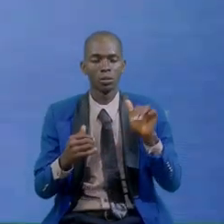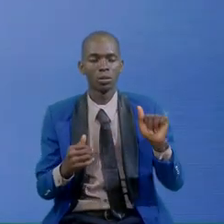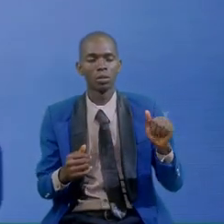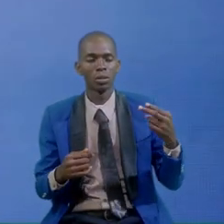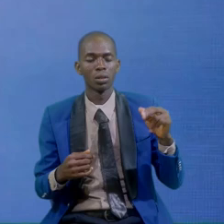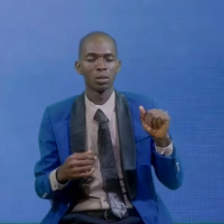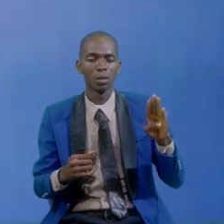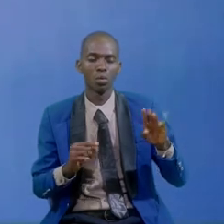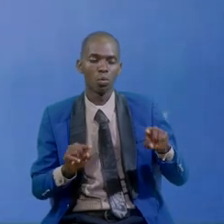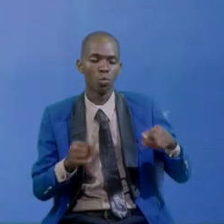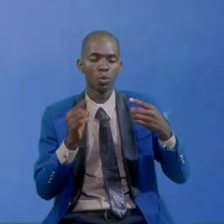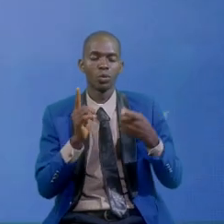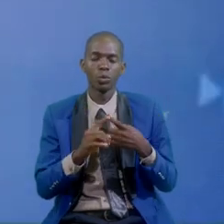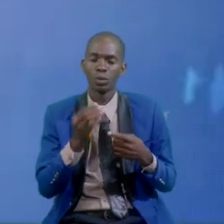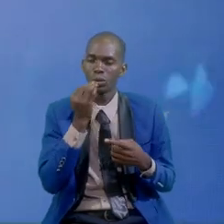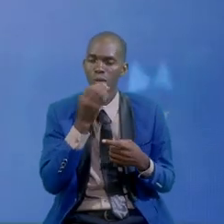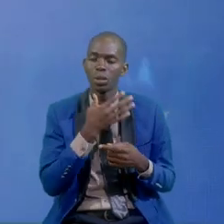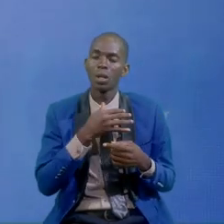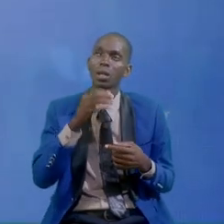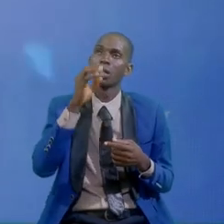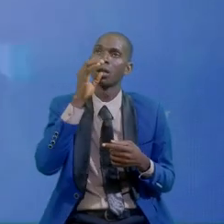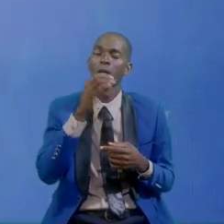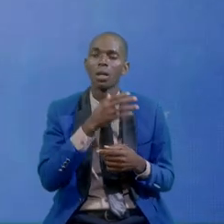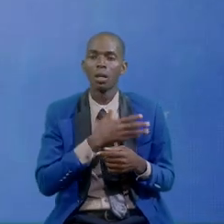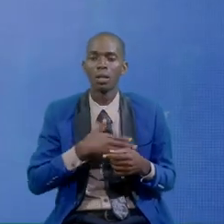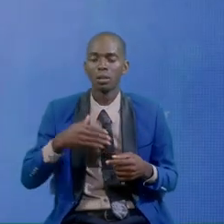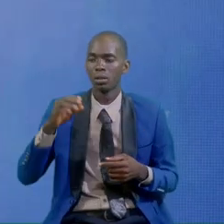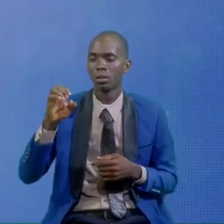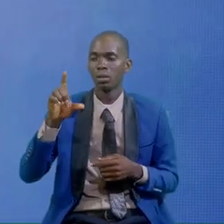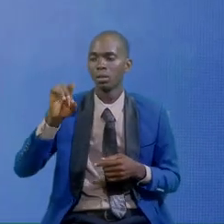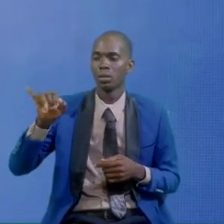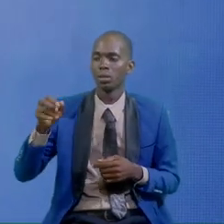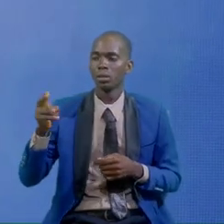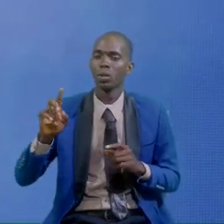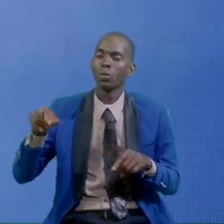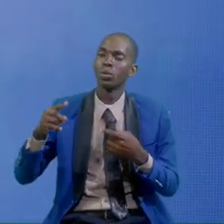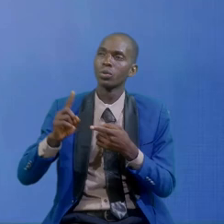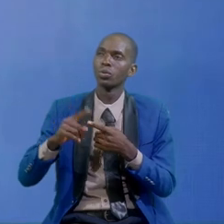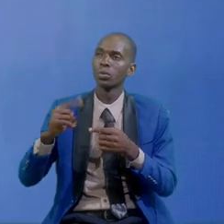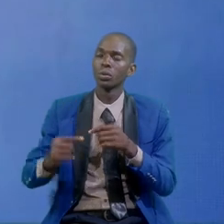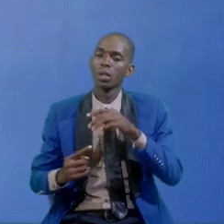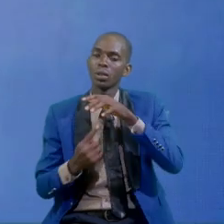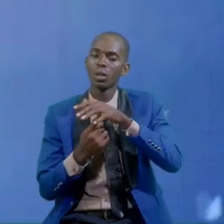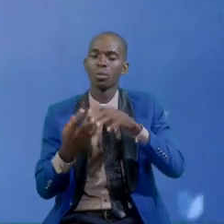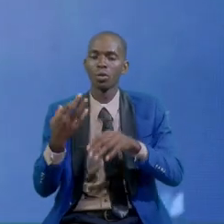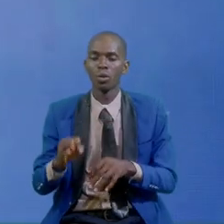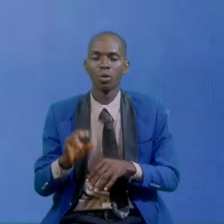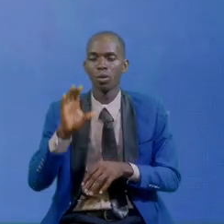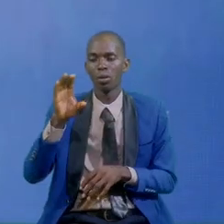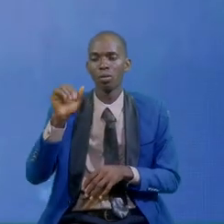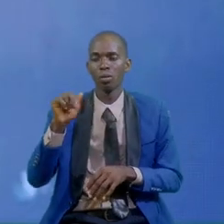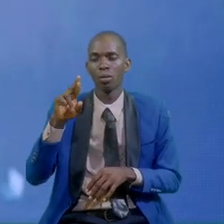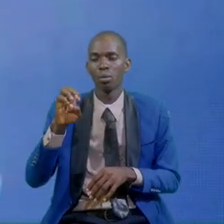eat and to drink. And Elijah went up to the top of Carmel. And he cast